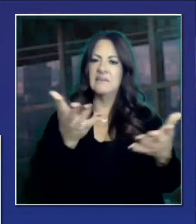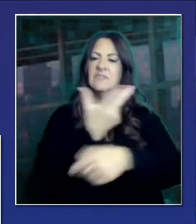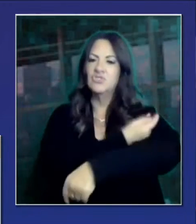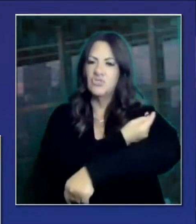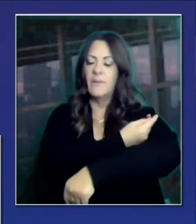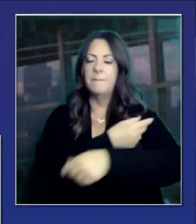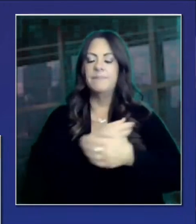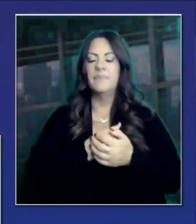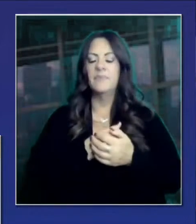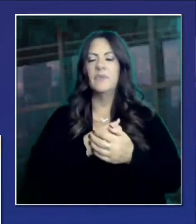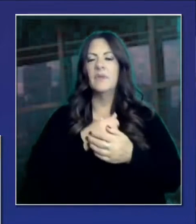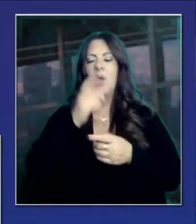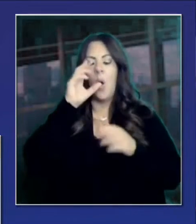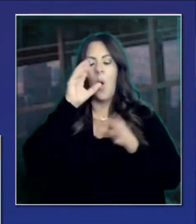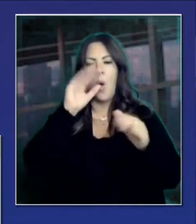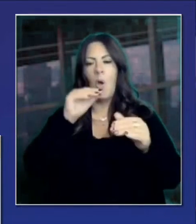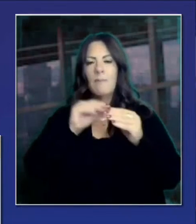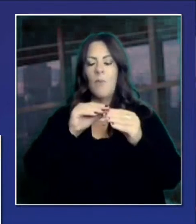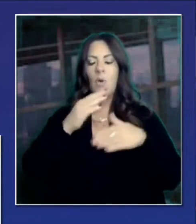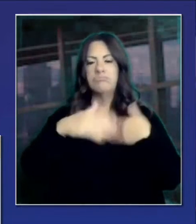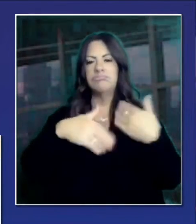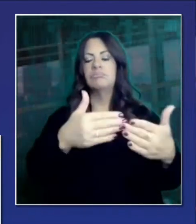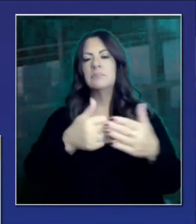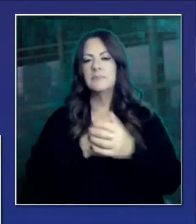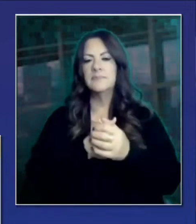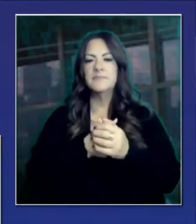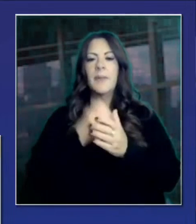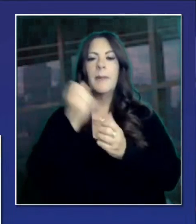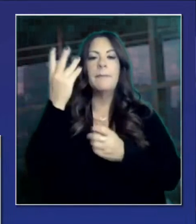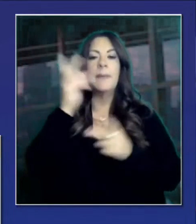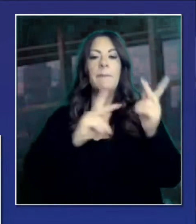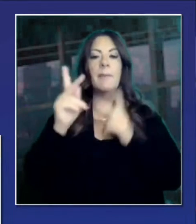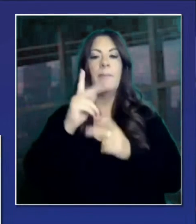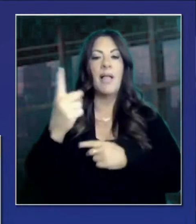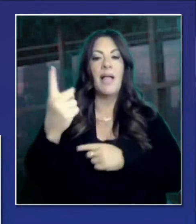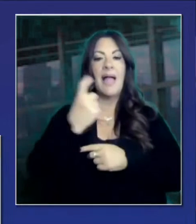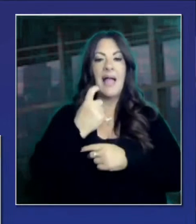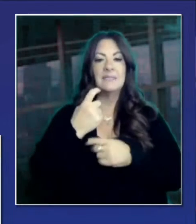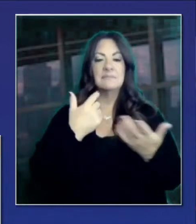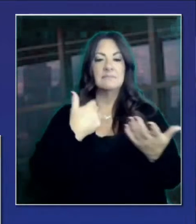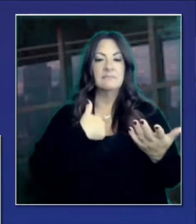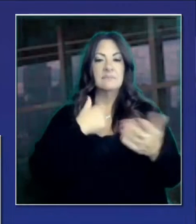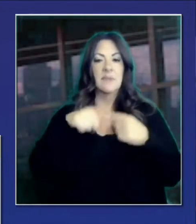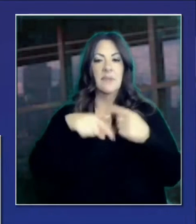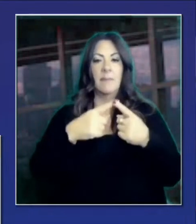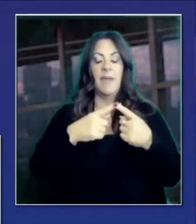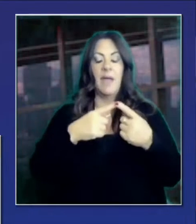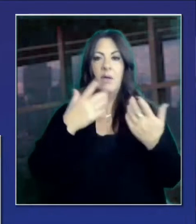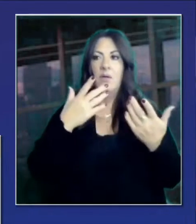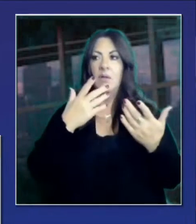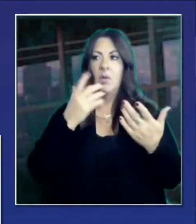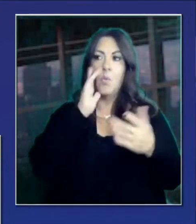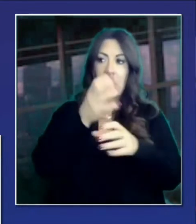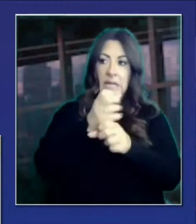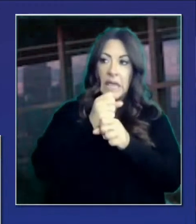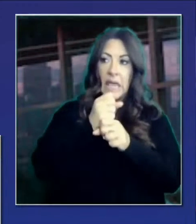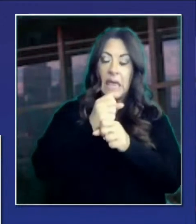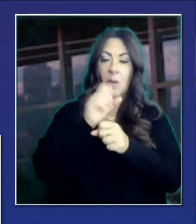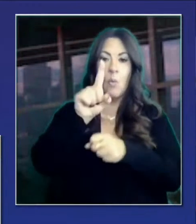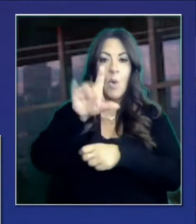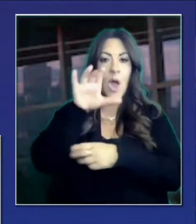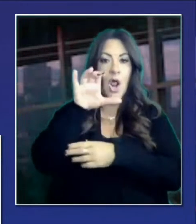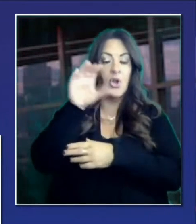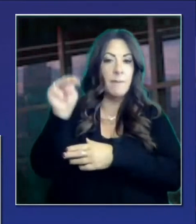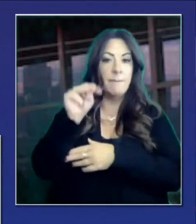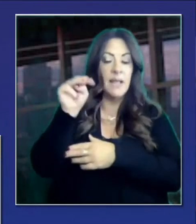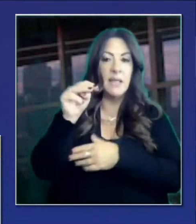of time. By the way, people have asked, where are you in relationship to President Biden's goal of 100 million vaccines in 100 days? We're well ahead